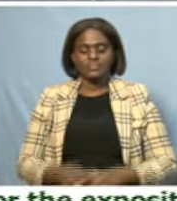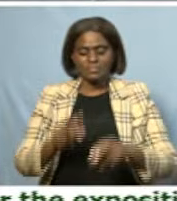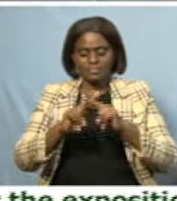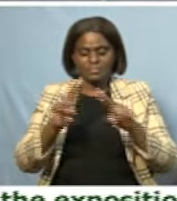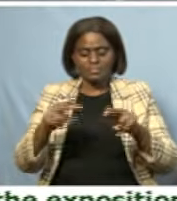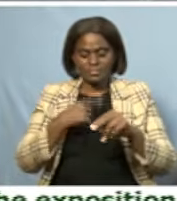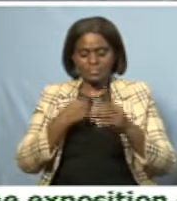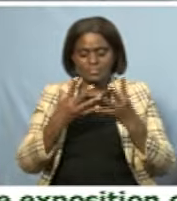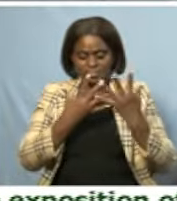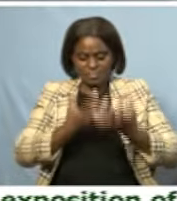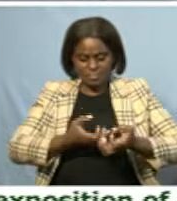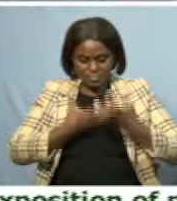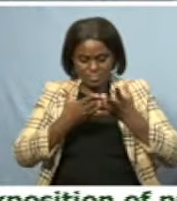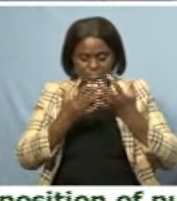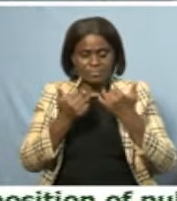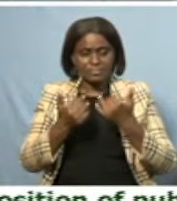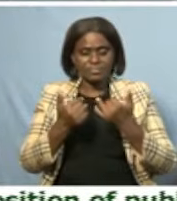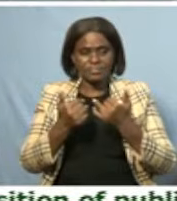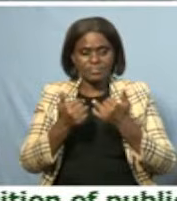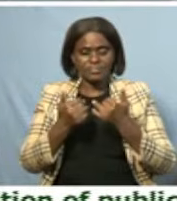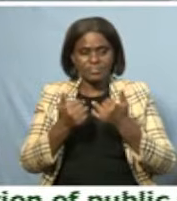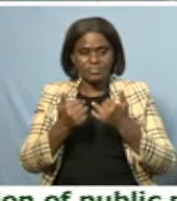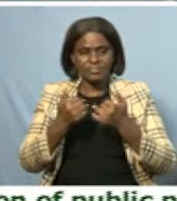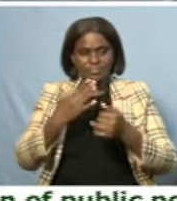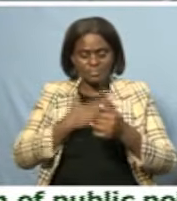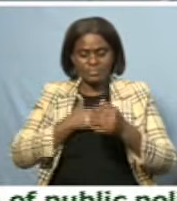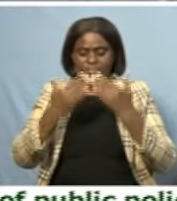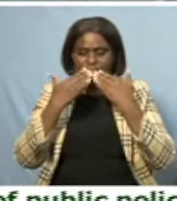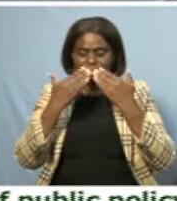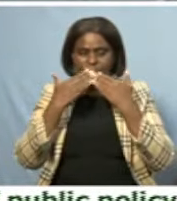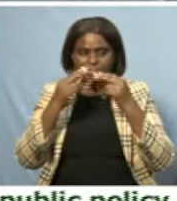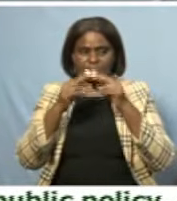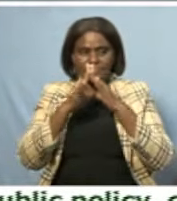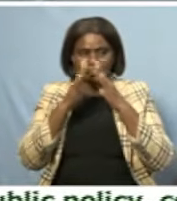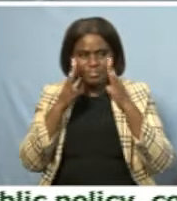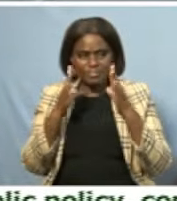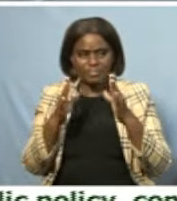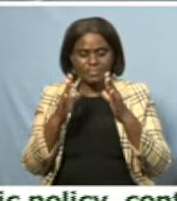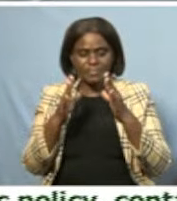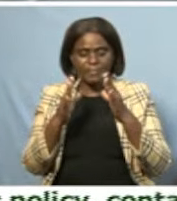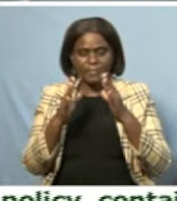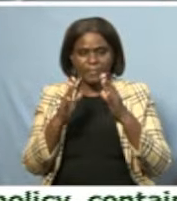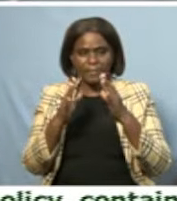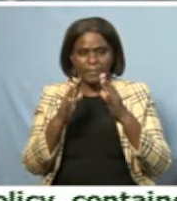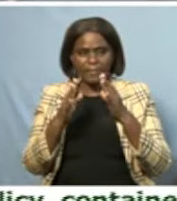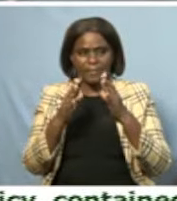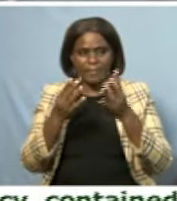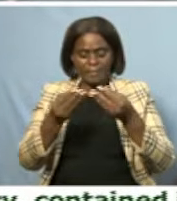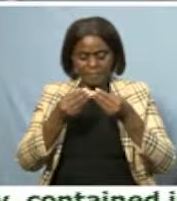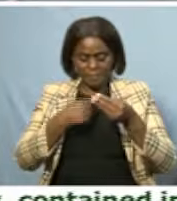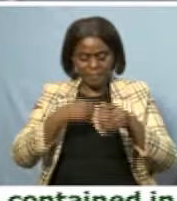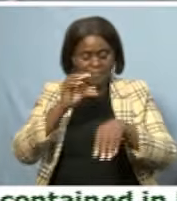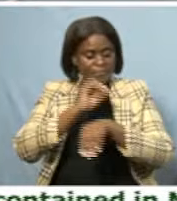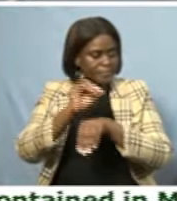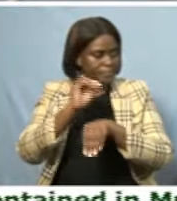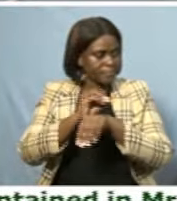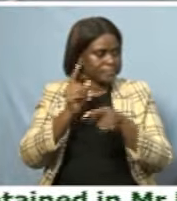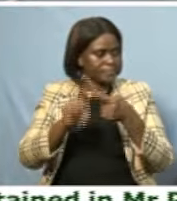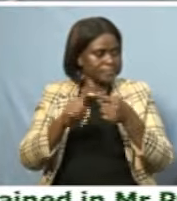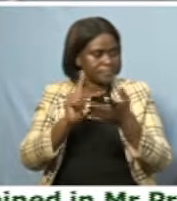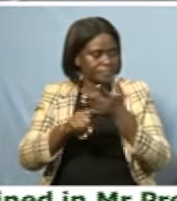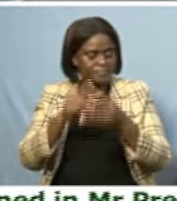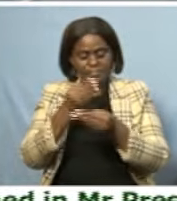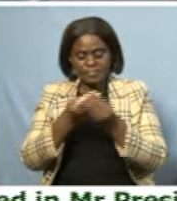Chairperson, I want to express my gratitude for according me this opportunity to